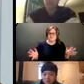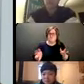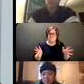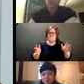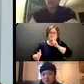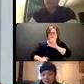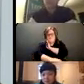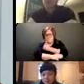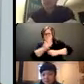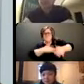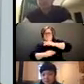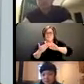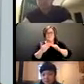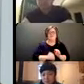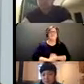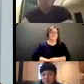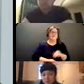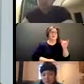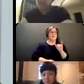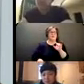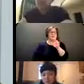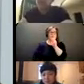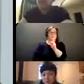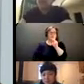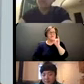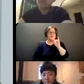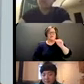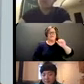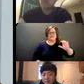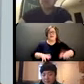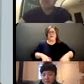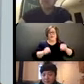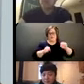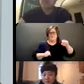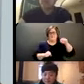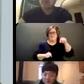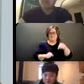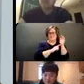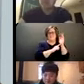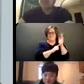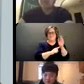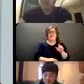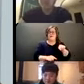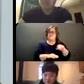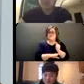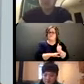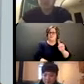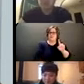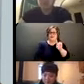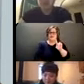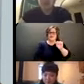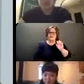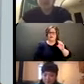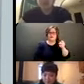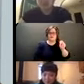also hosted by the Klondike Institute of Art and Culture in Dawson City. So this talk is Art in Alternative Spaces,